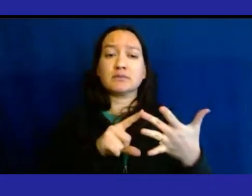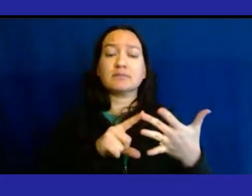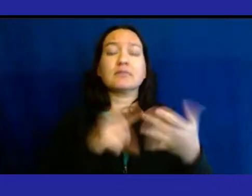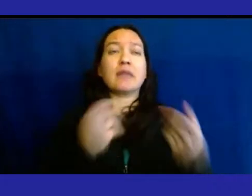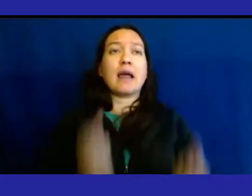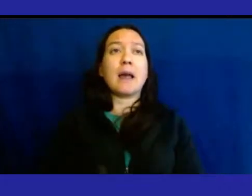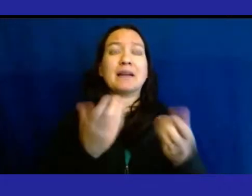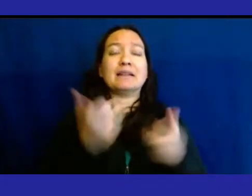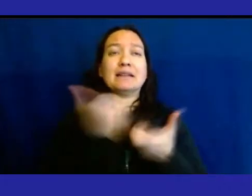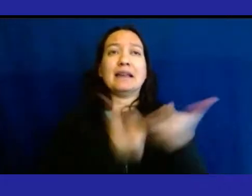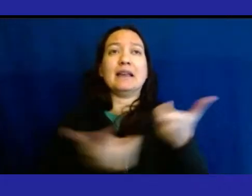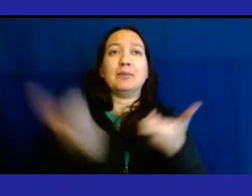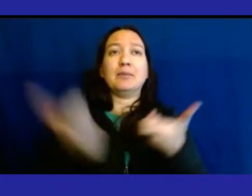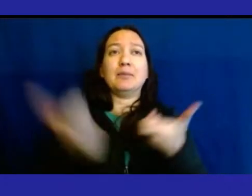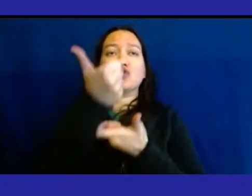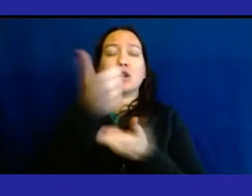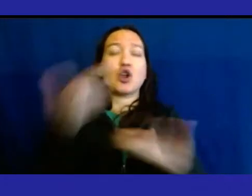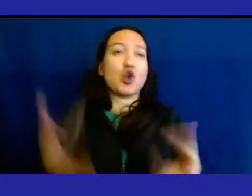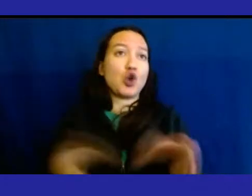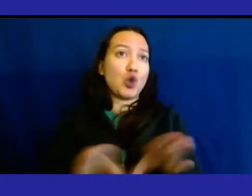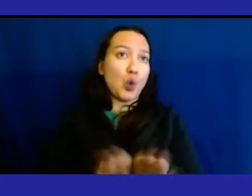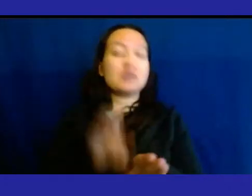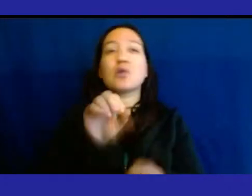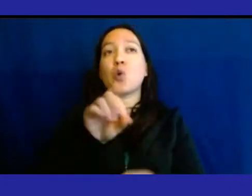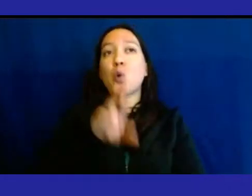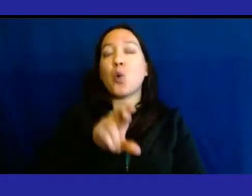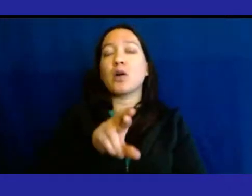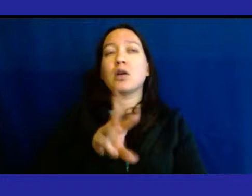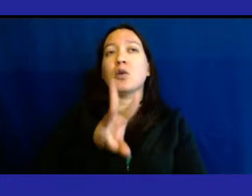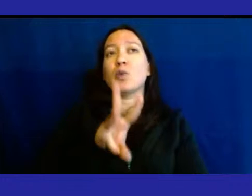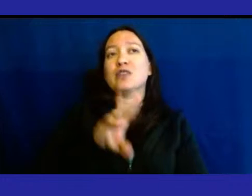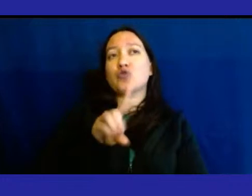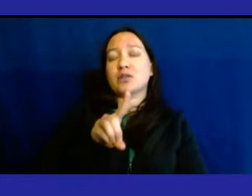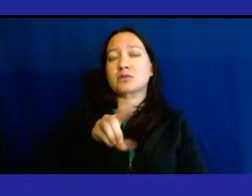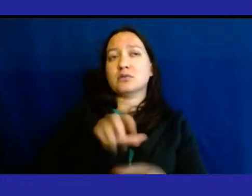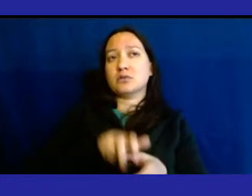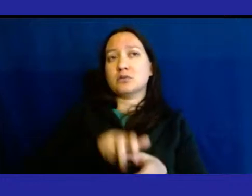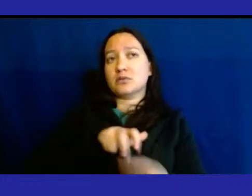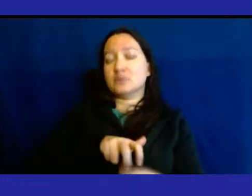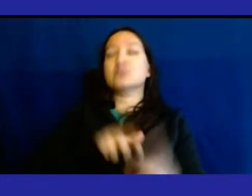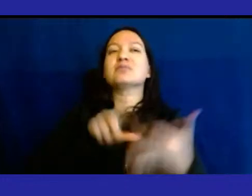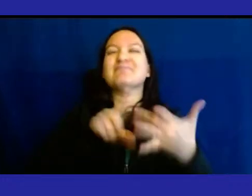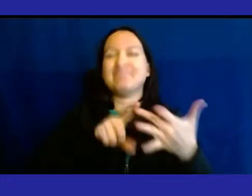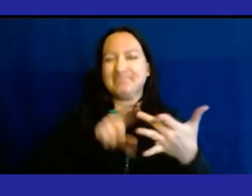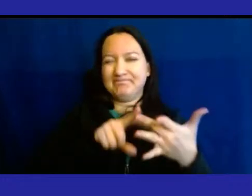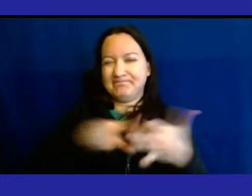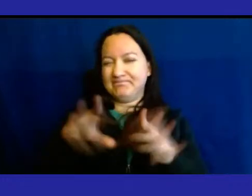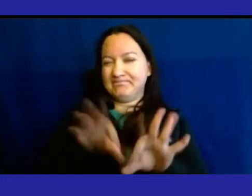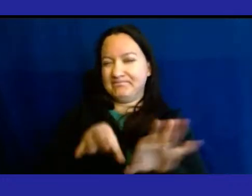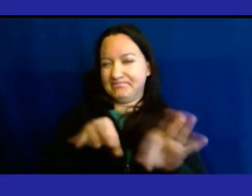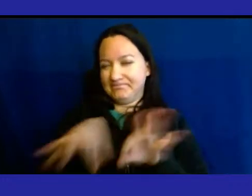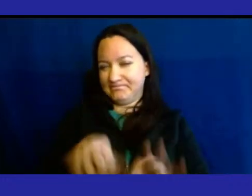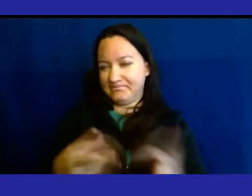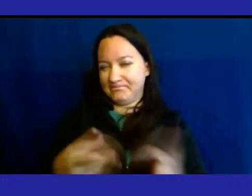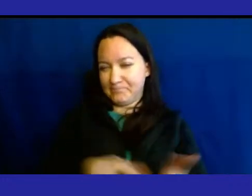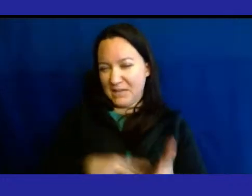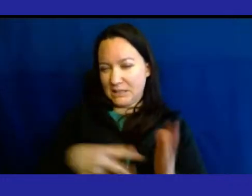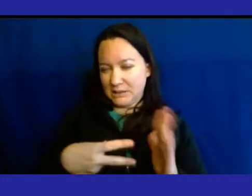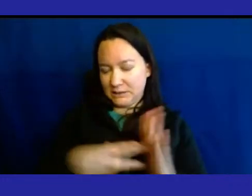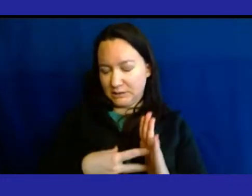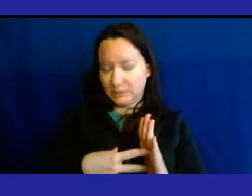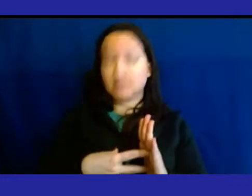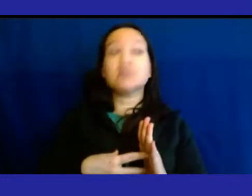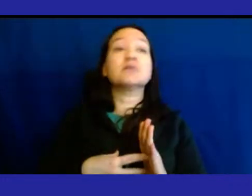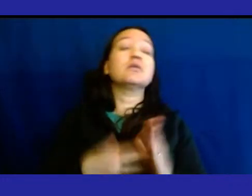were administratively closed or withdrawn. Um, Again, I'll explain what an administrative closure means in this situation. It